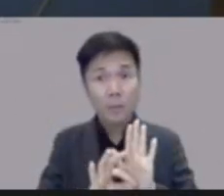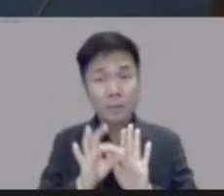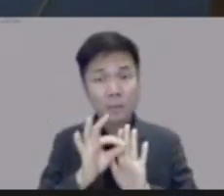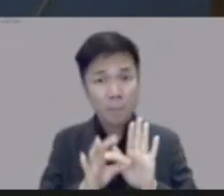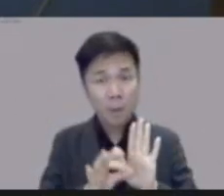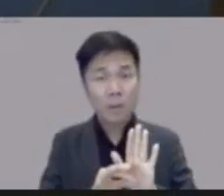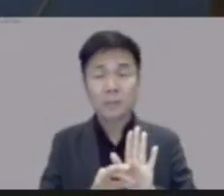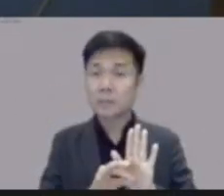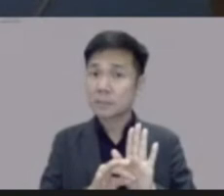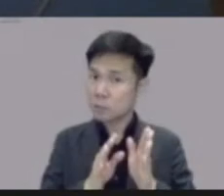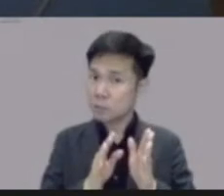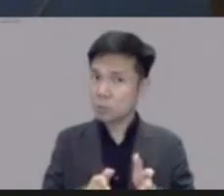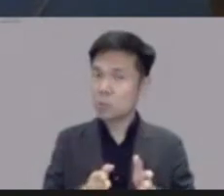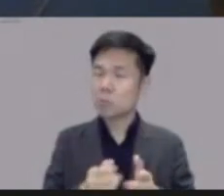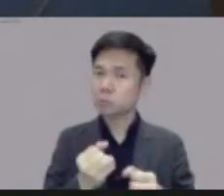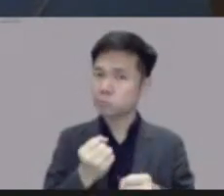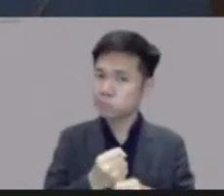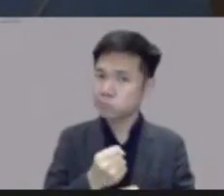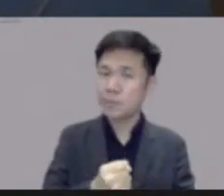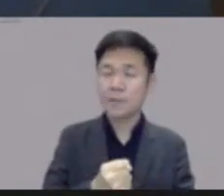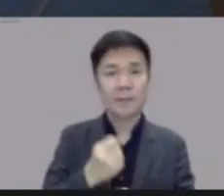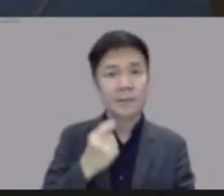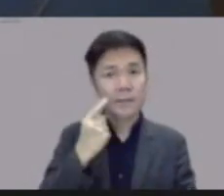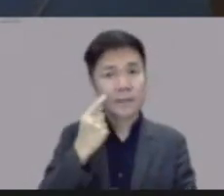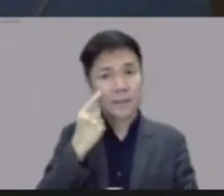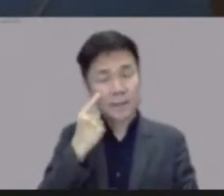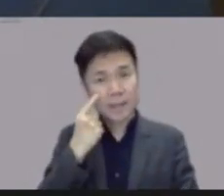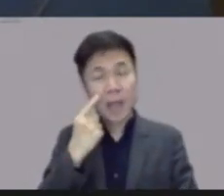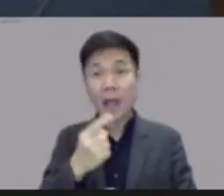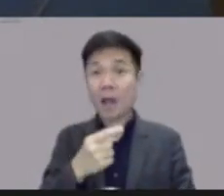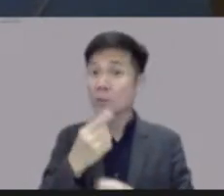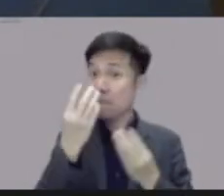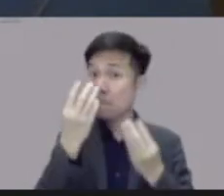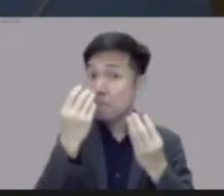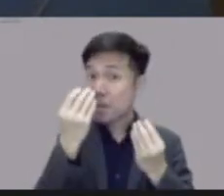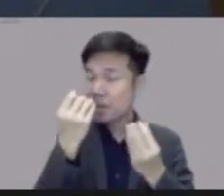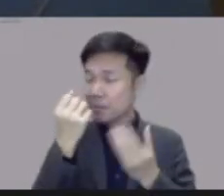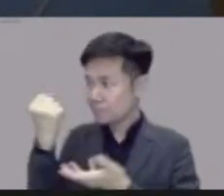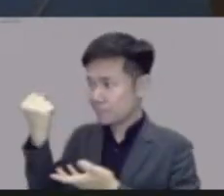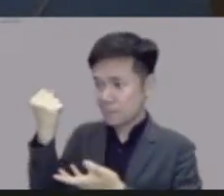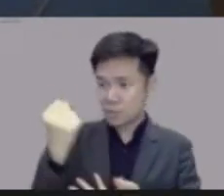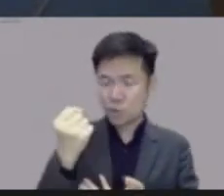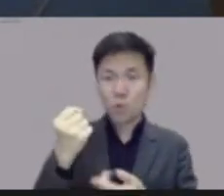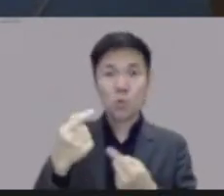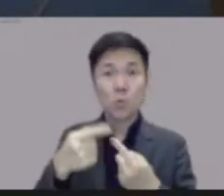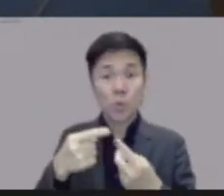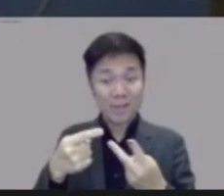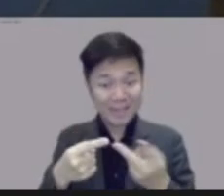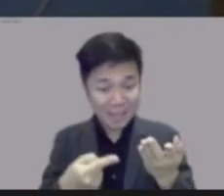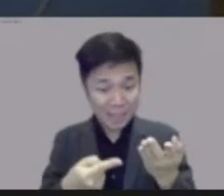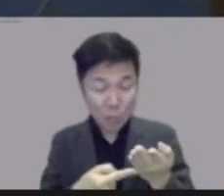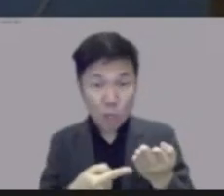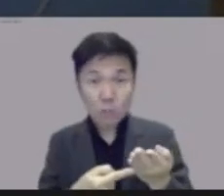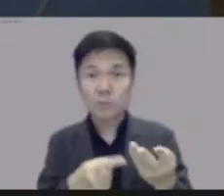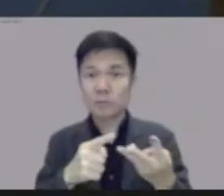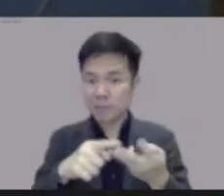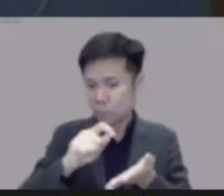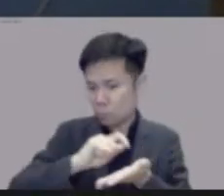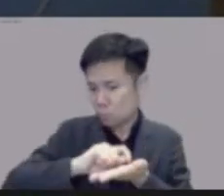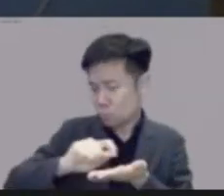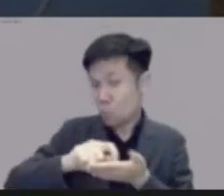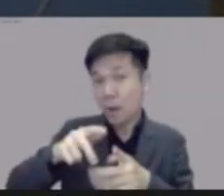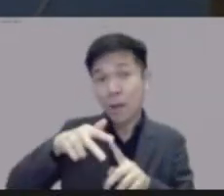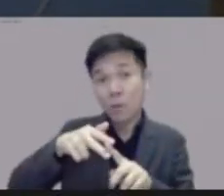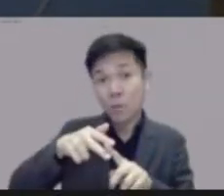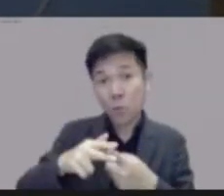had limited our access to finance to Financial Resources new technologies and tools necessary